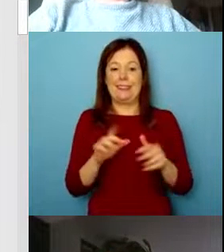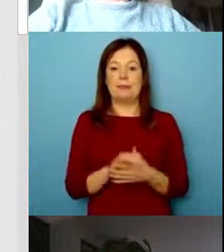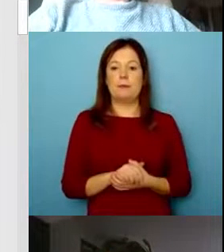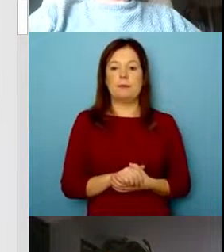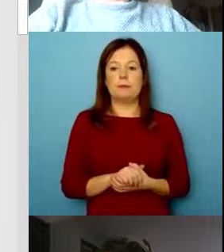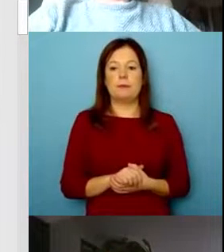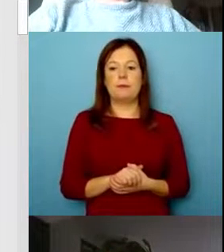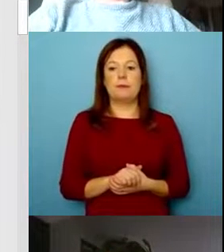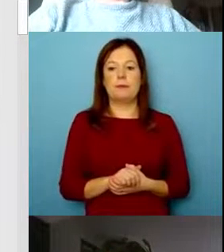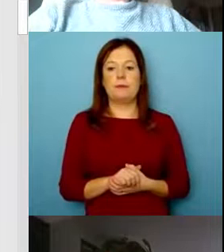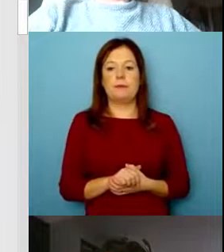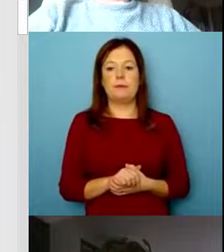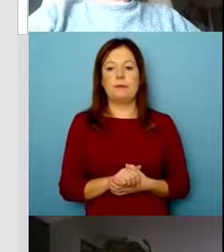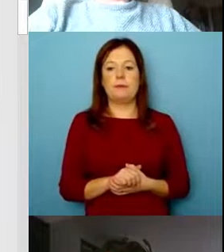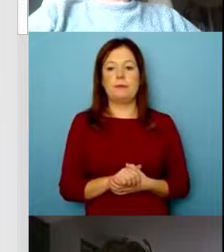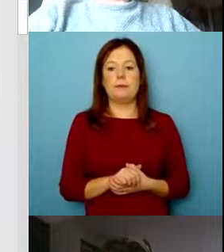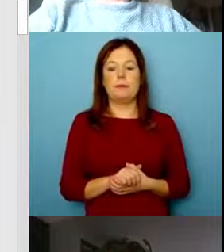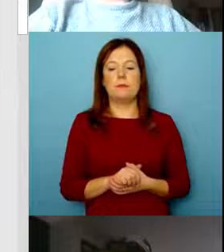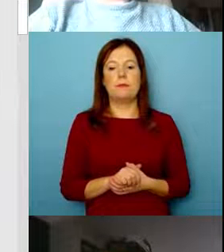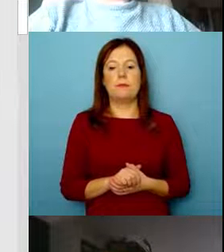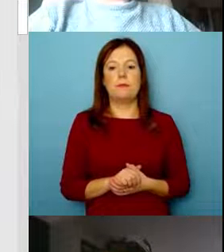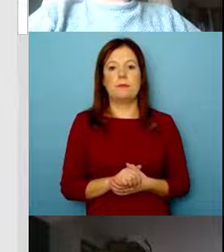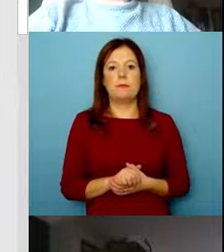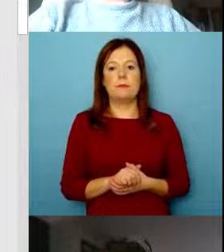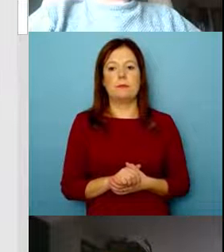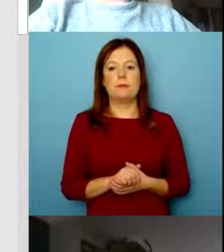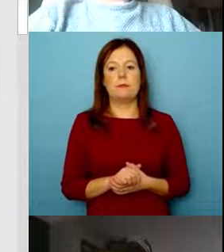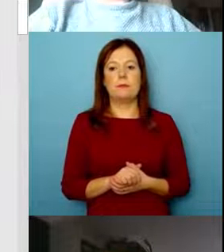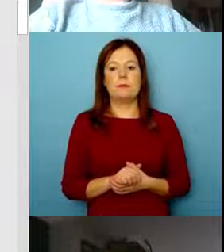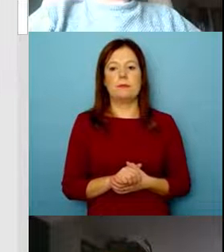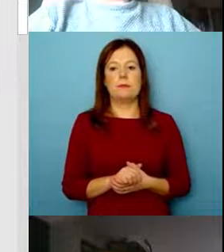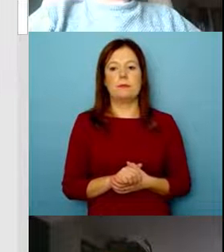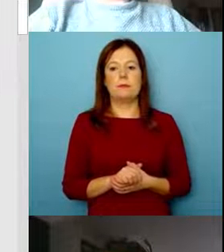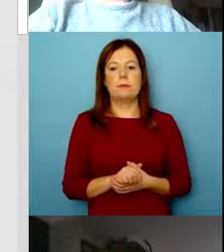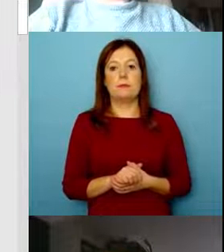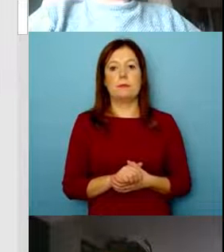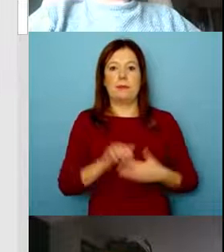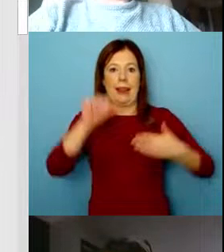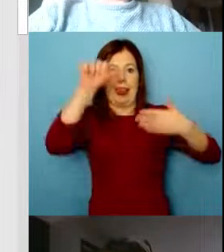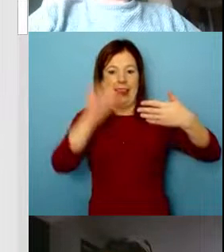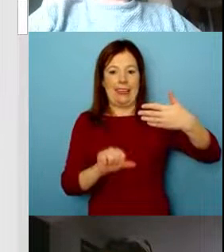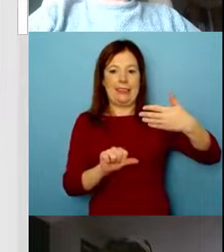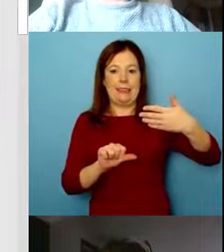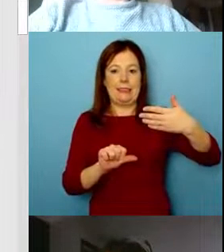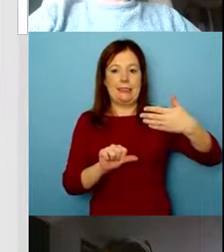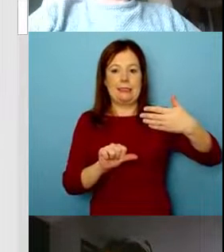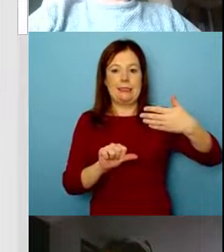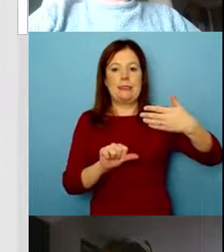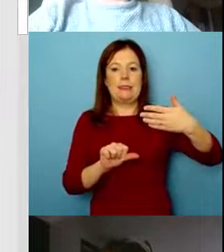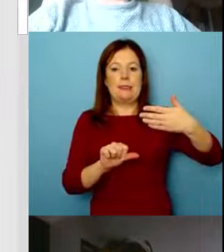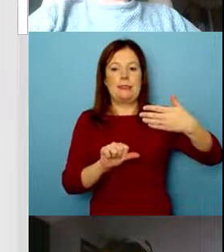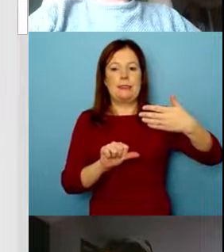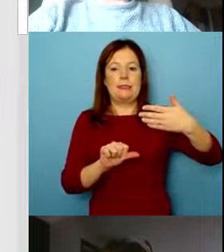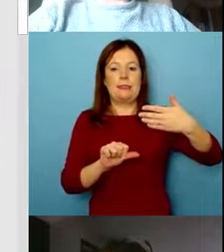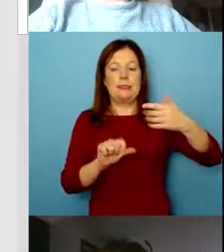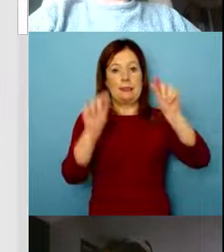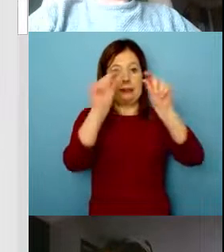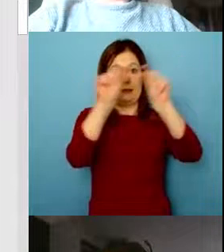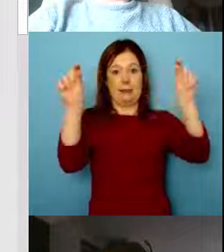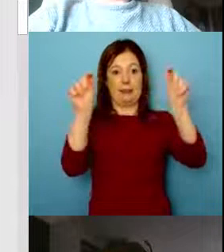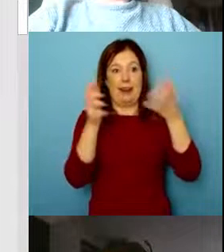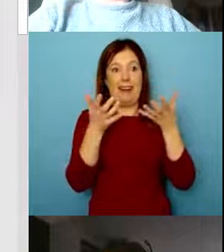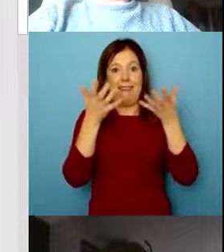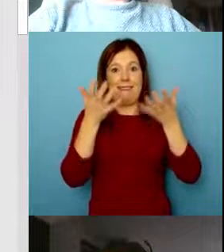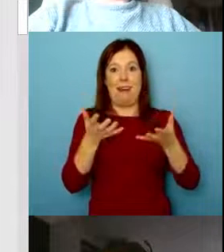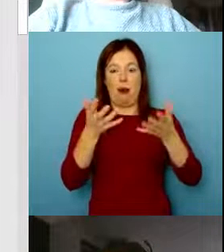as I was saying before, here's the list view EPG. So you're seeing what programs